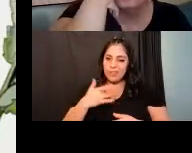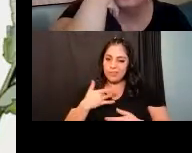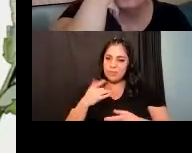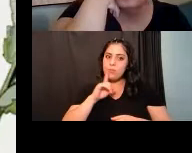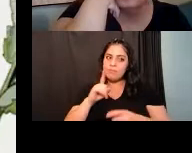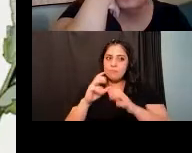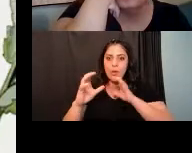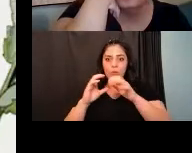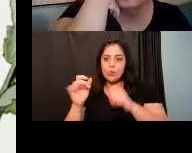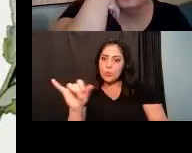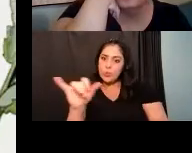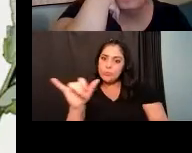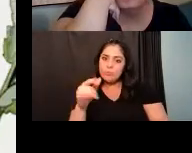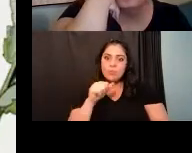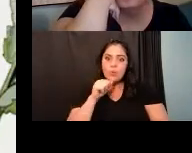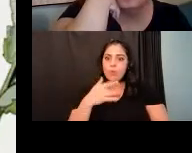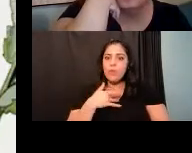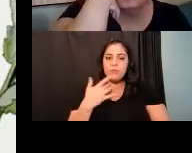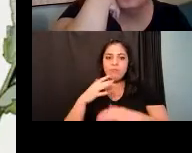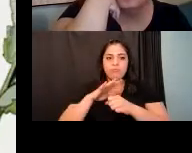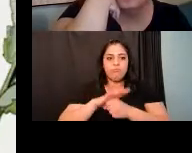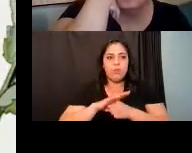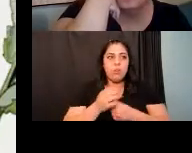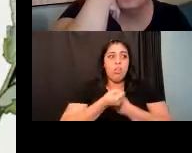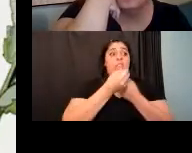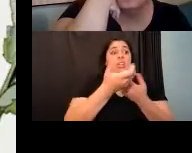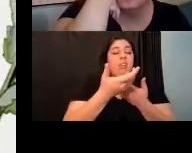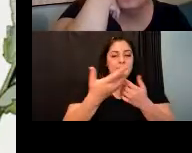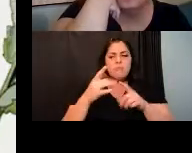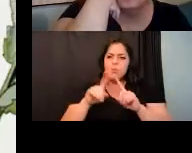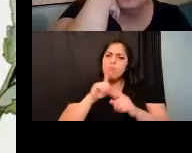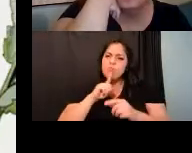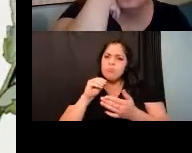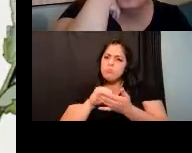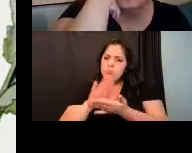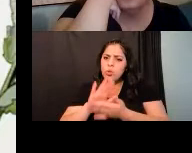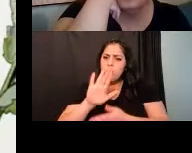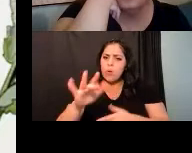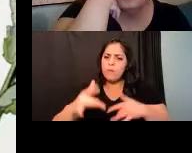conversation. So please do not feel pressure to produce. Just write down what you feel.